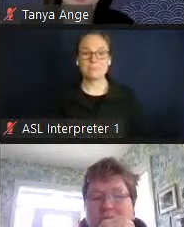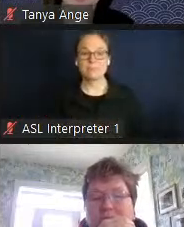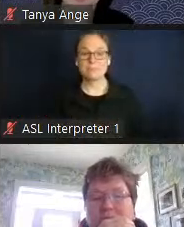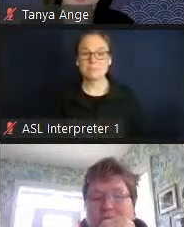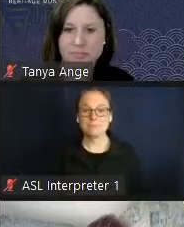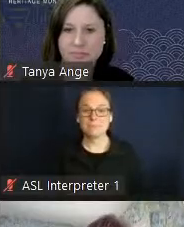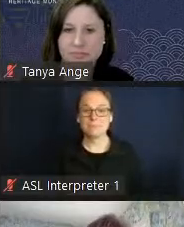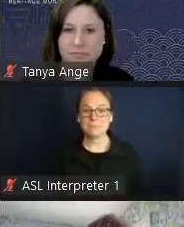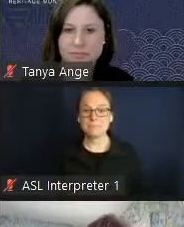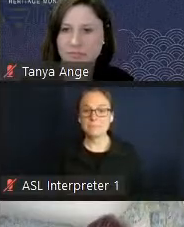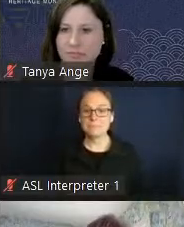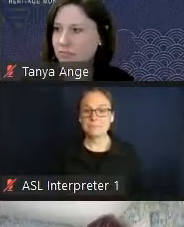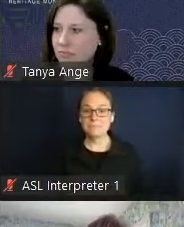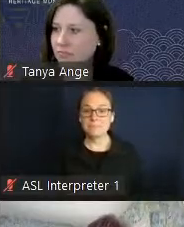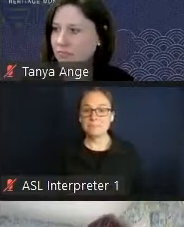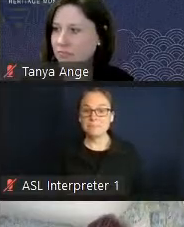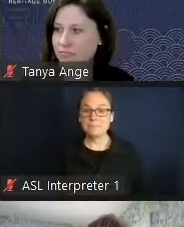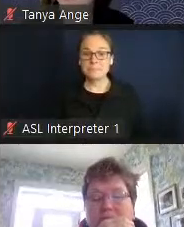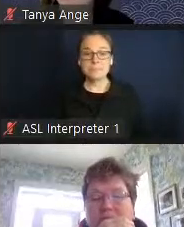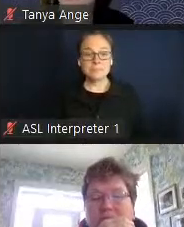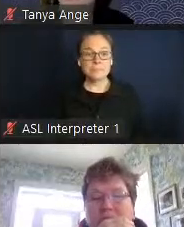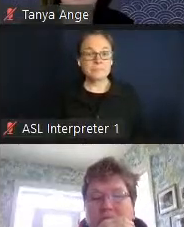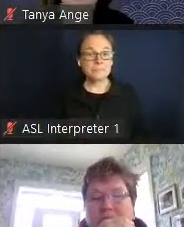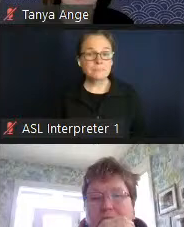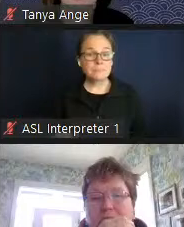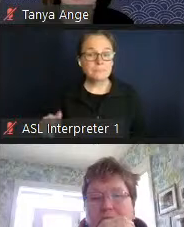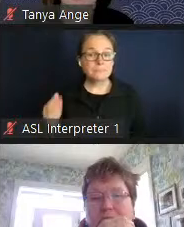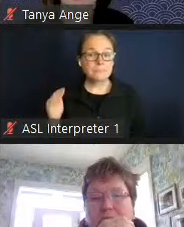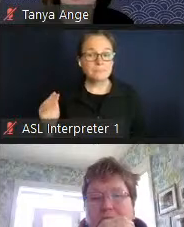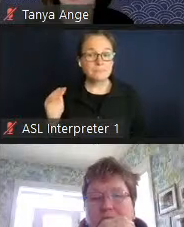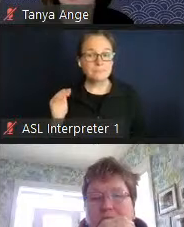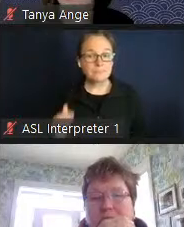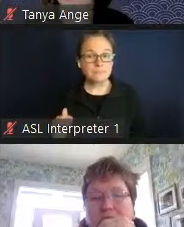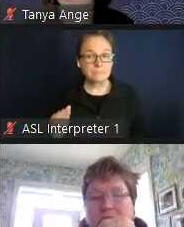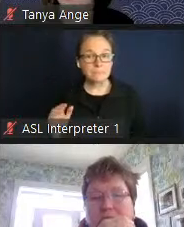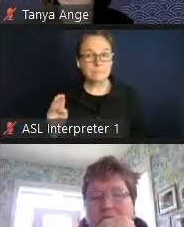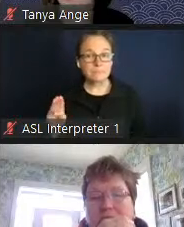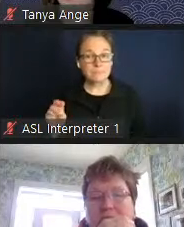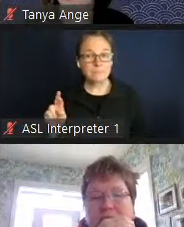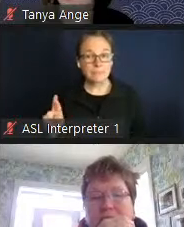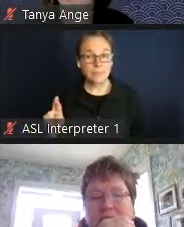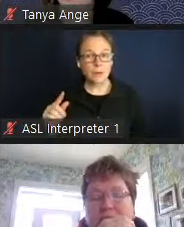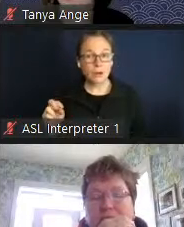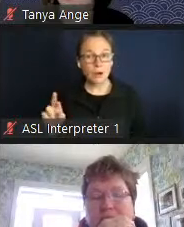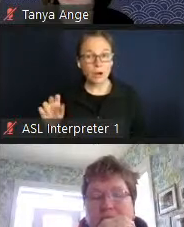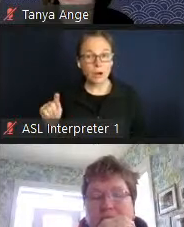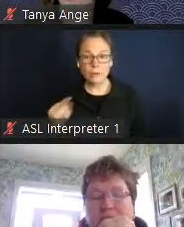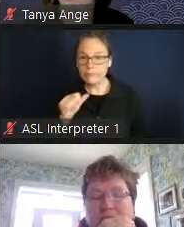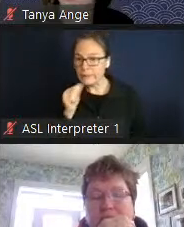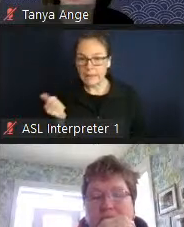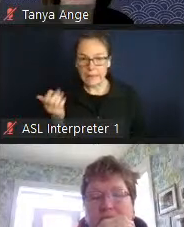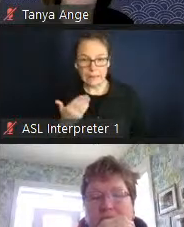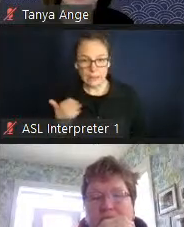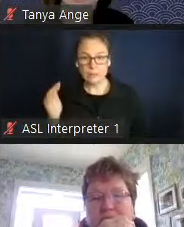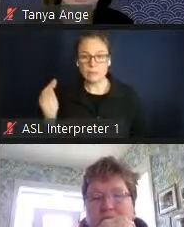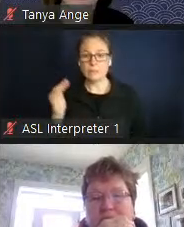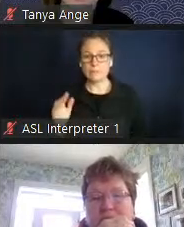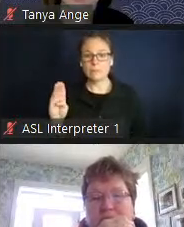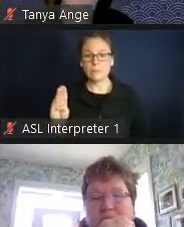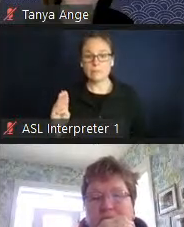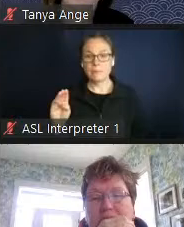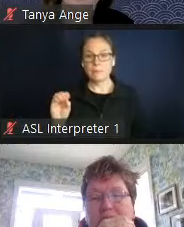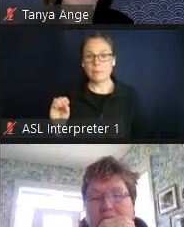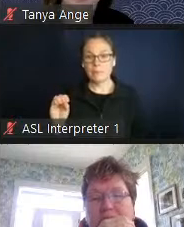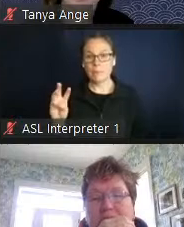Do we have Ms. Burgart? We do not. Okay, how about Ms. Boland?